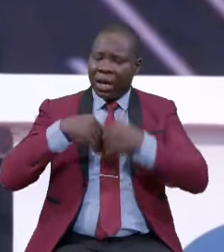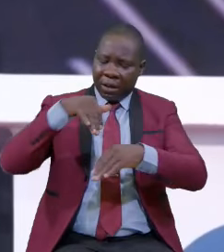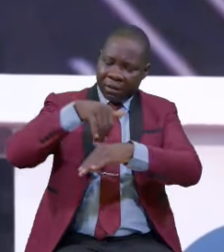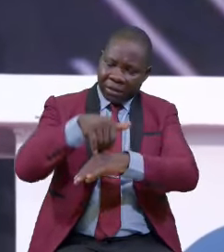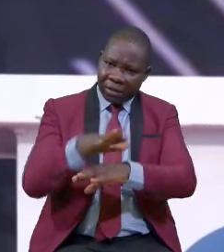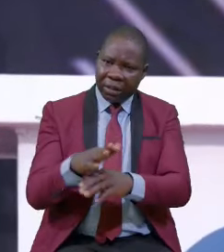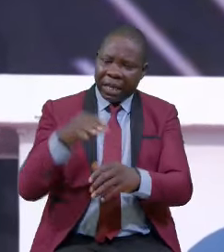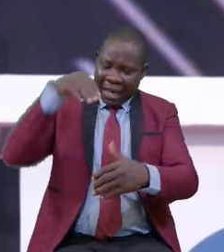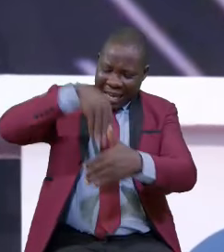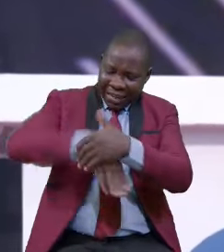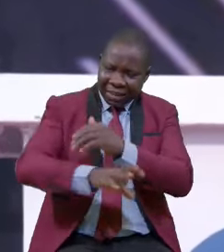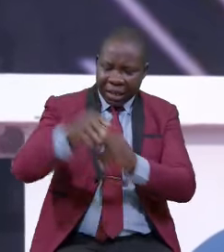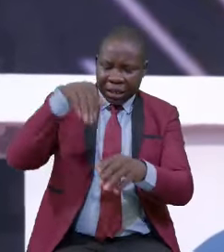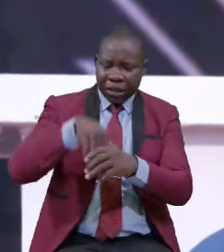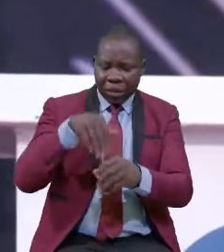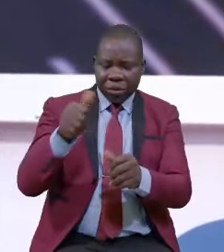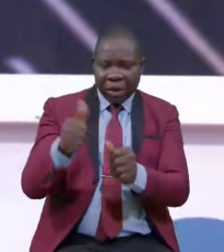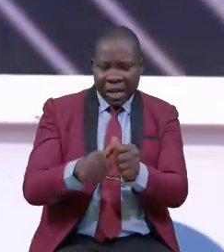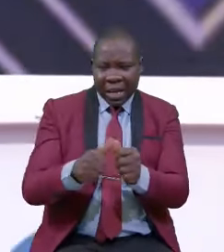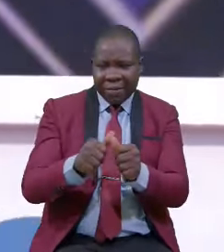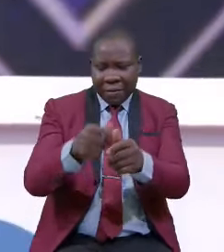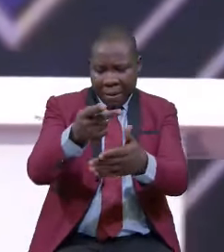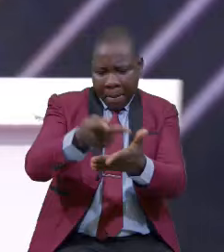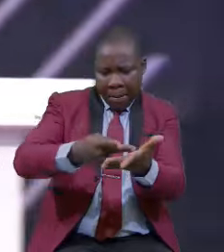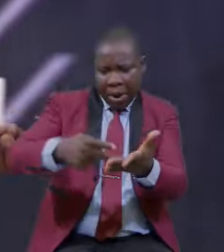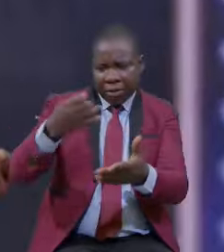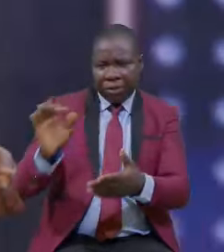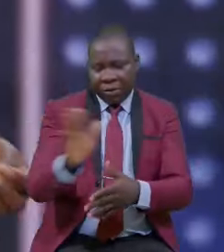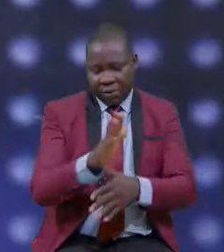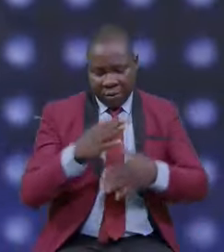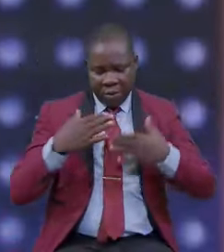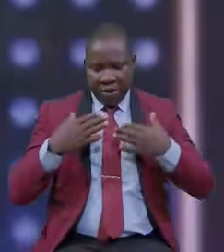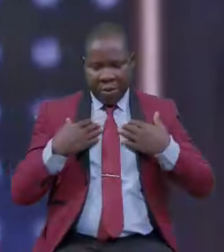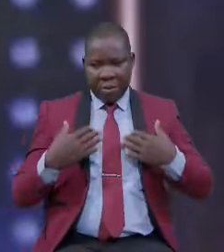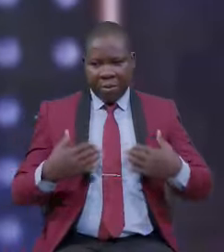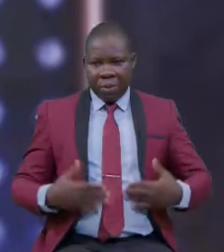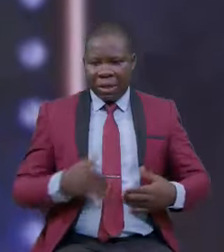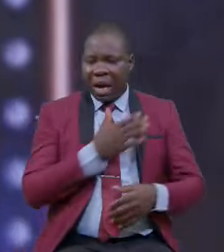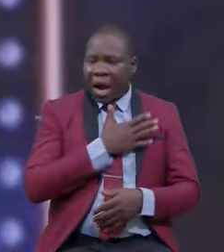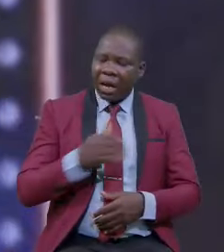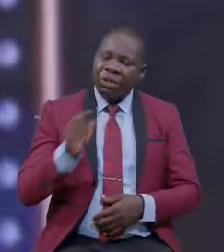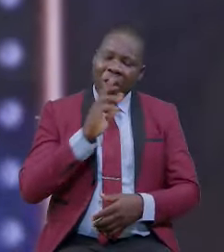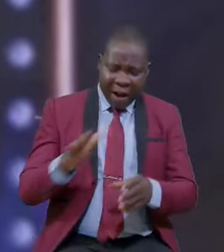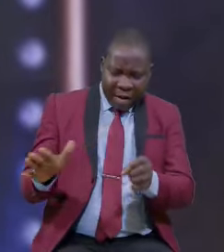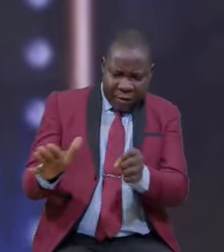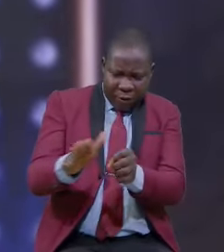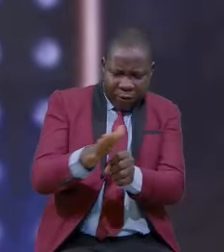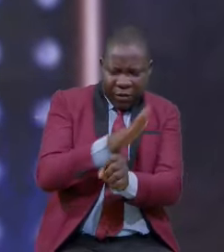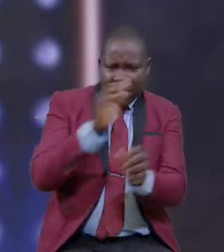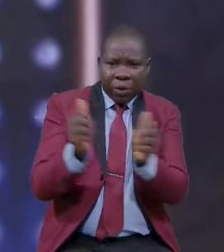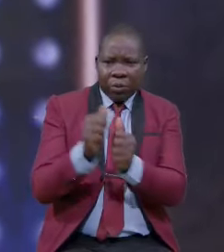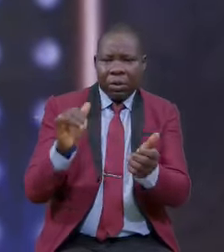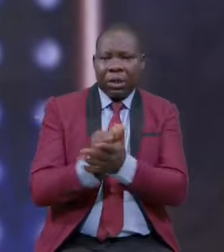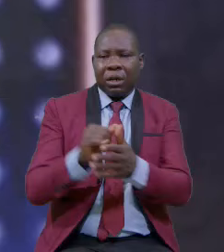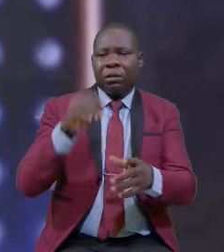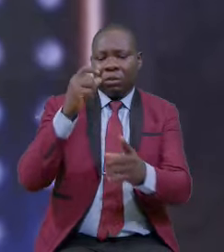and your brain, and your blood, and your heart, and you are saturated with that word. Read it and read